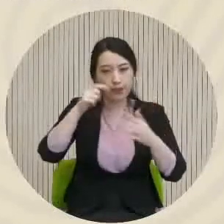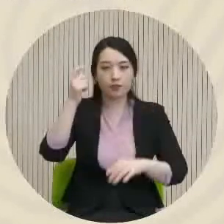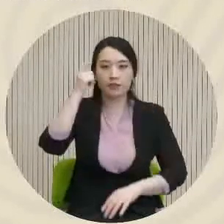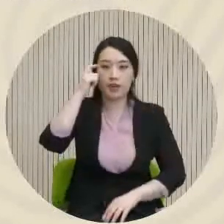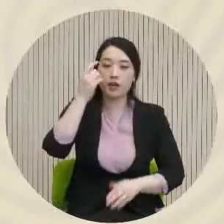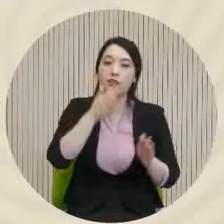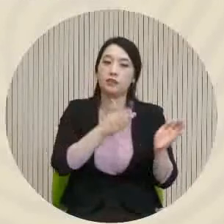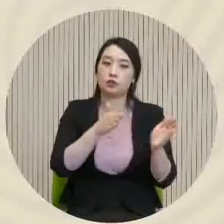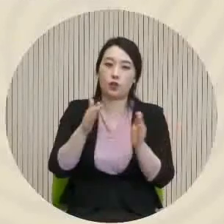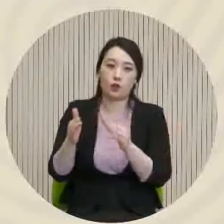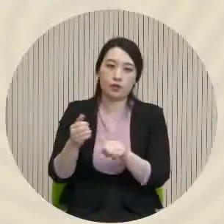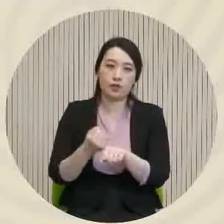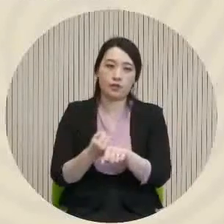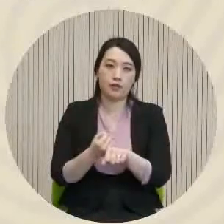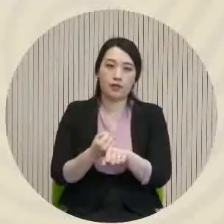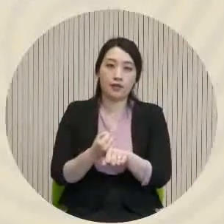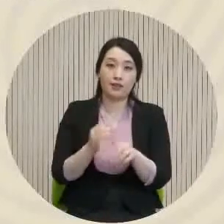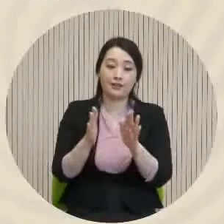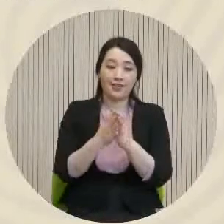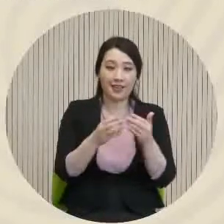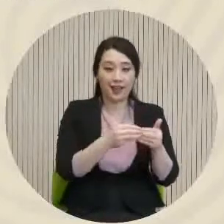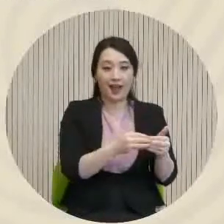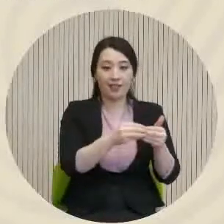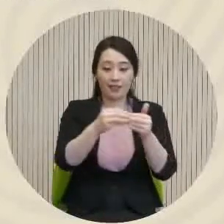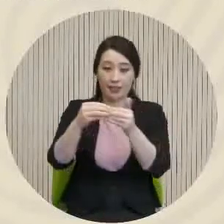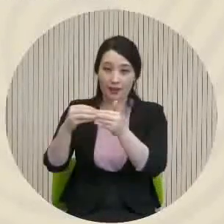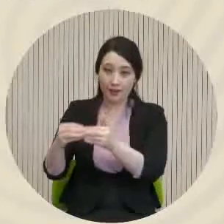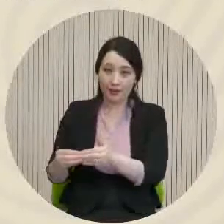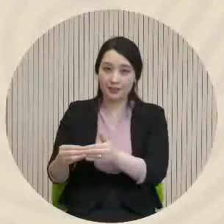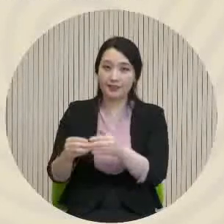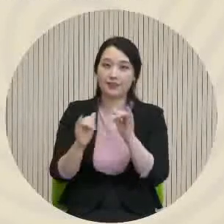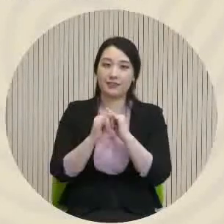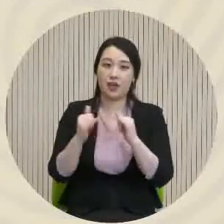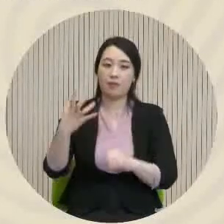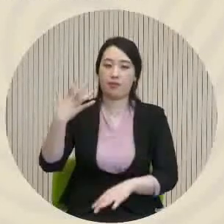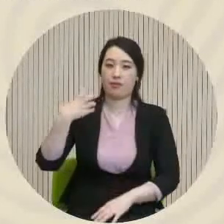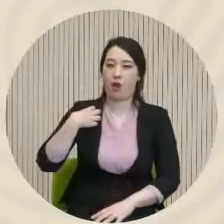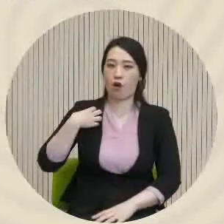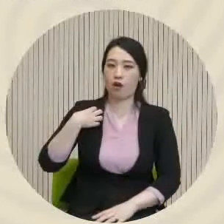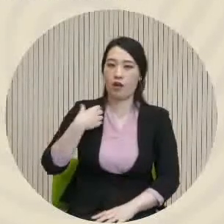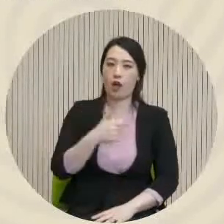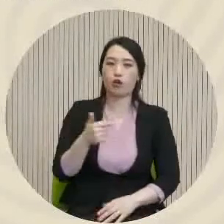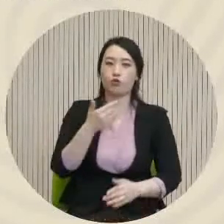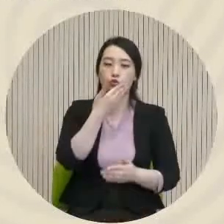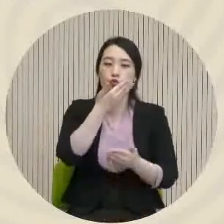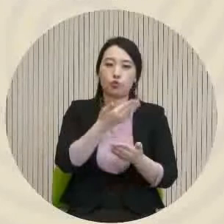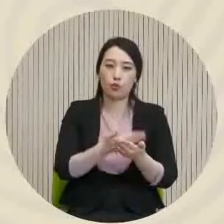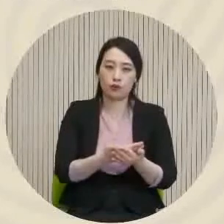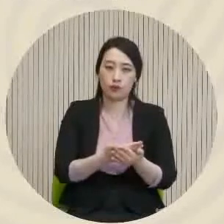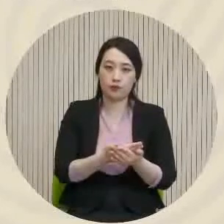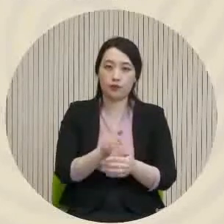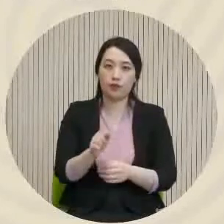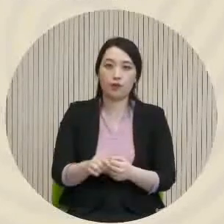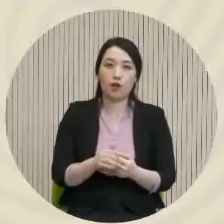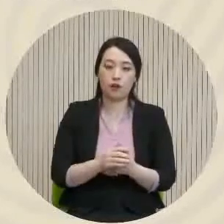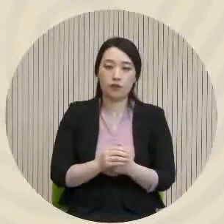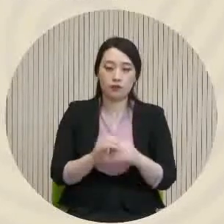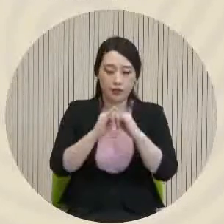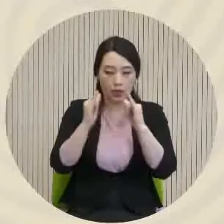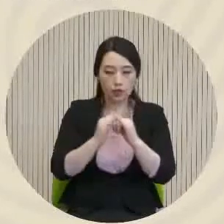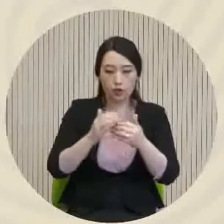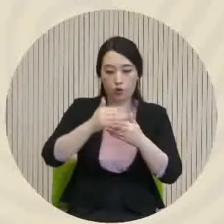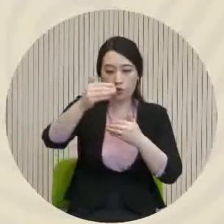and organize their feelings and thoughts. The role of librarian and teachers are